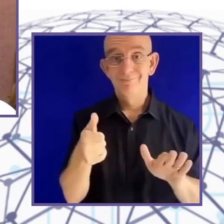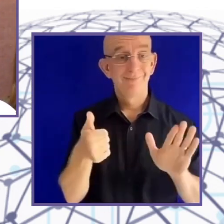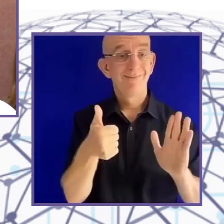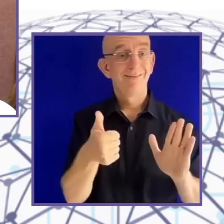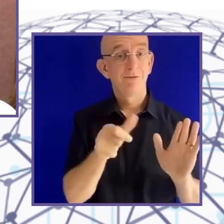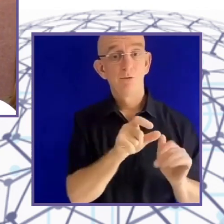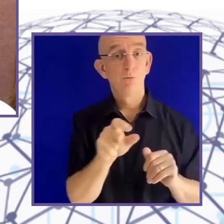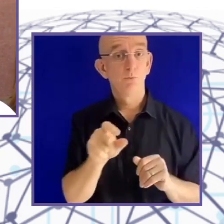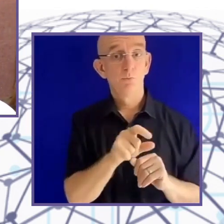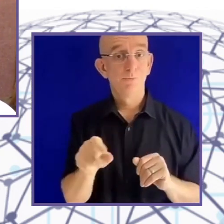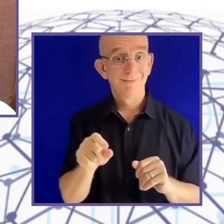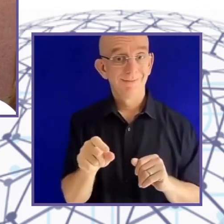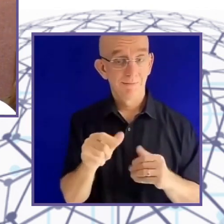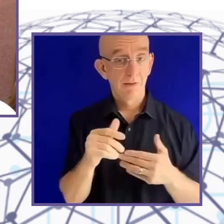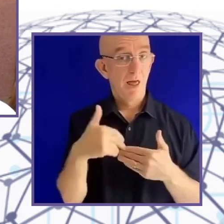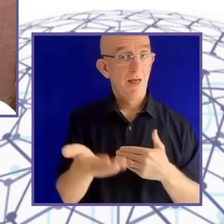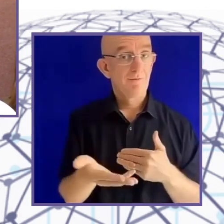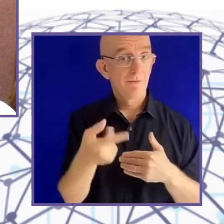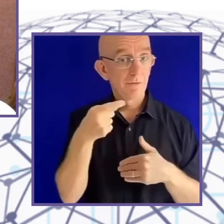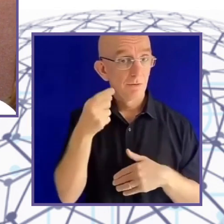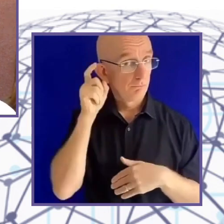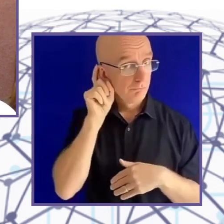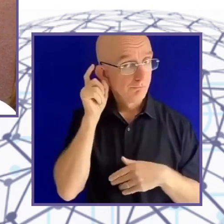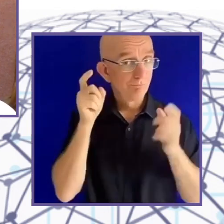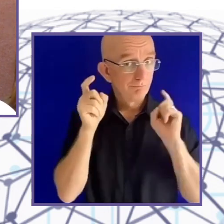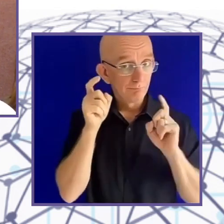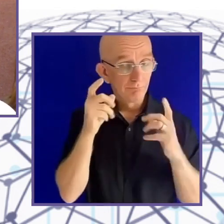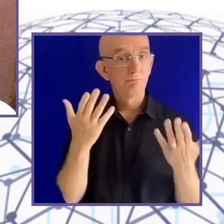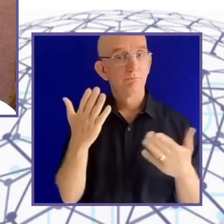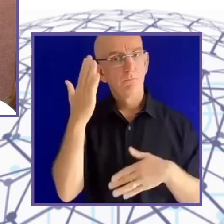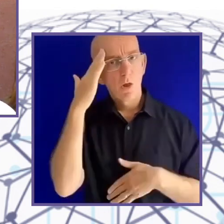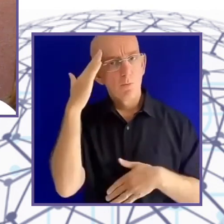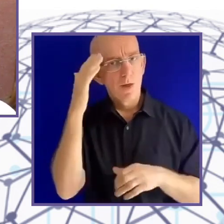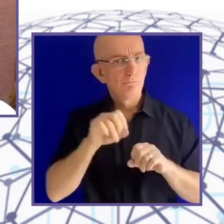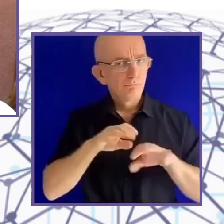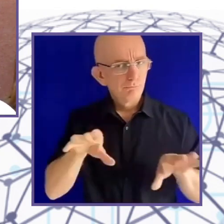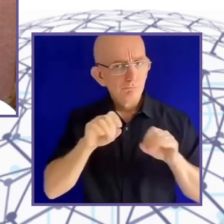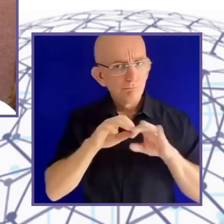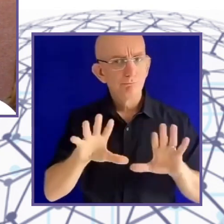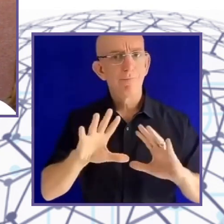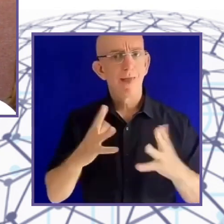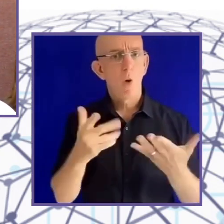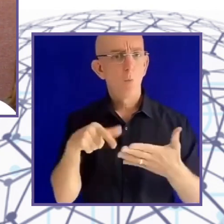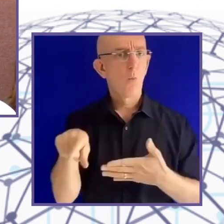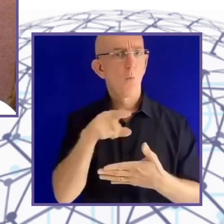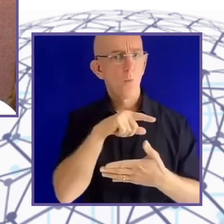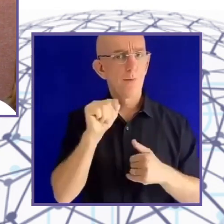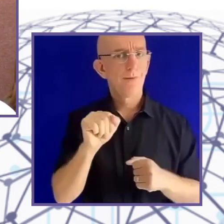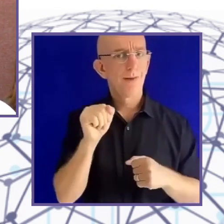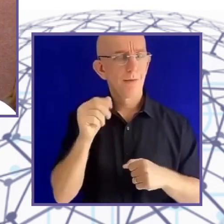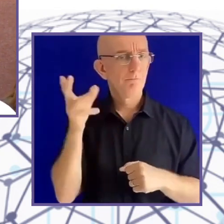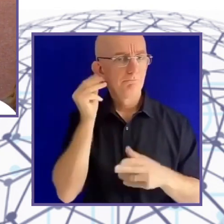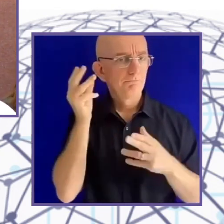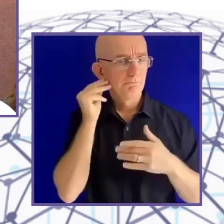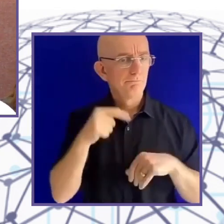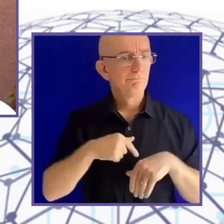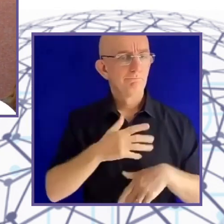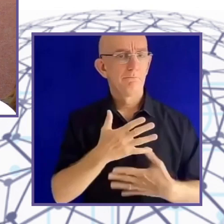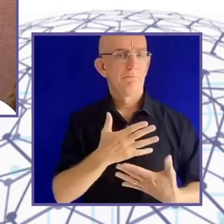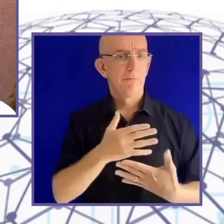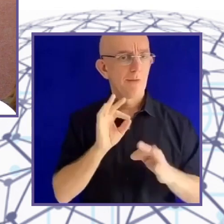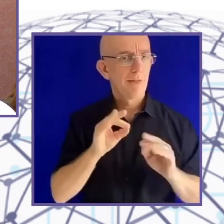are low in low and middle income countries. And we need extensive awareness and marketing campaigns to change